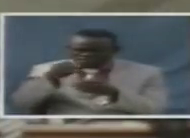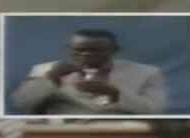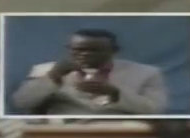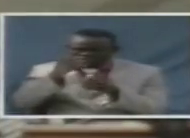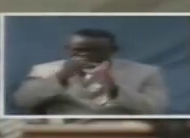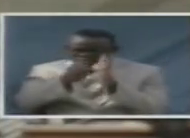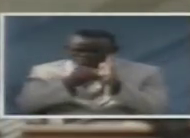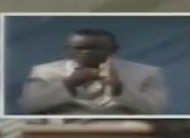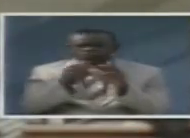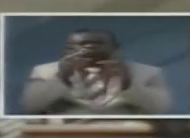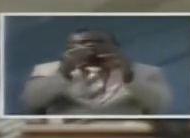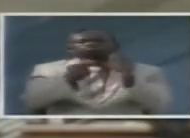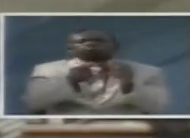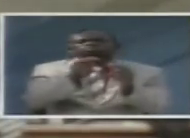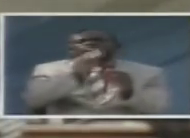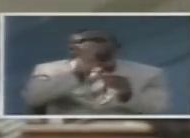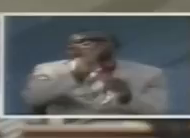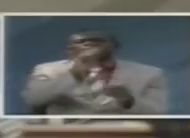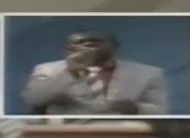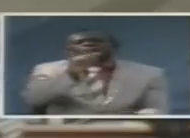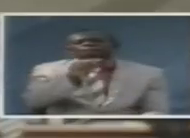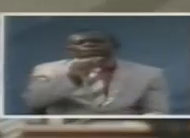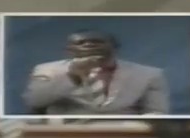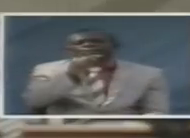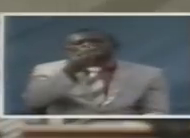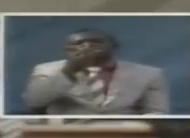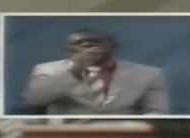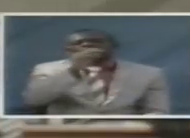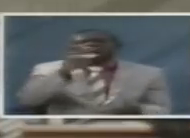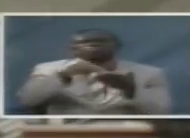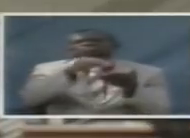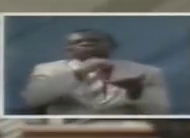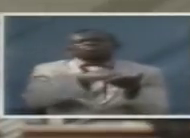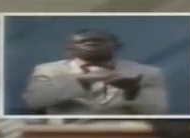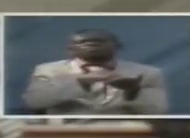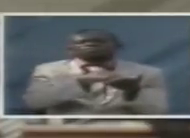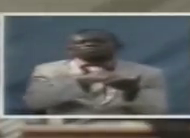4.3 million in the same period in 2016.